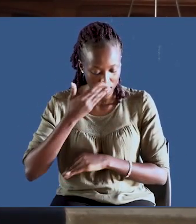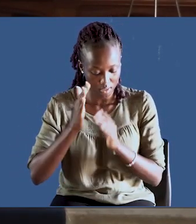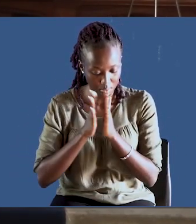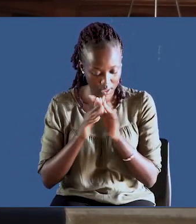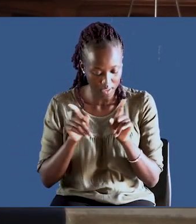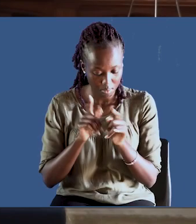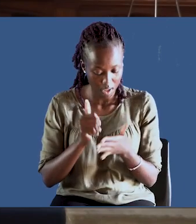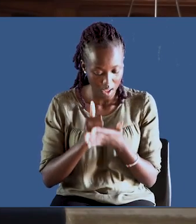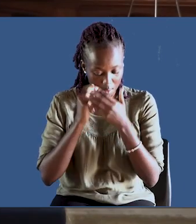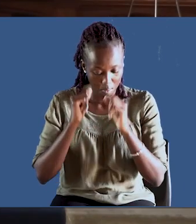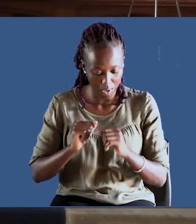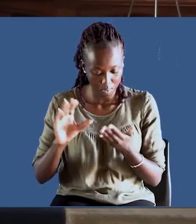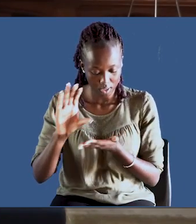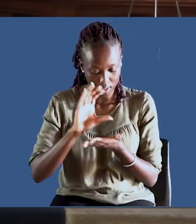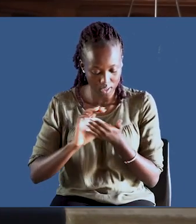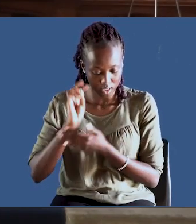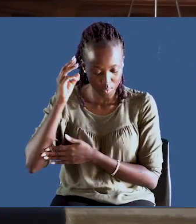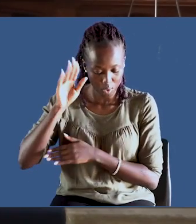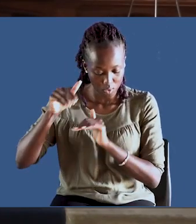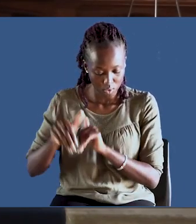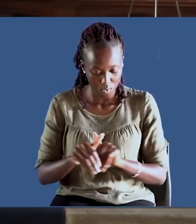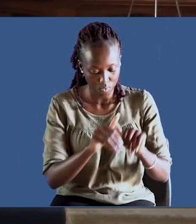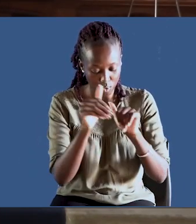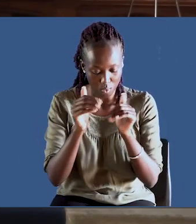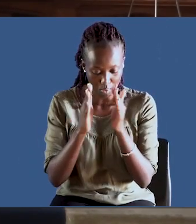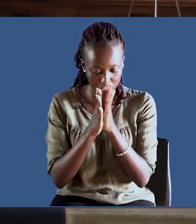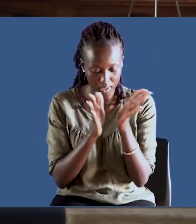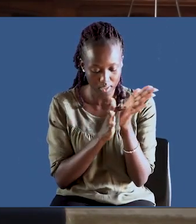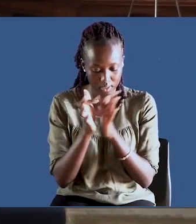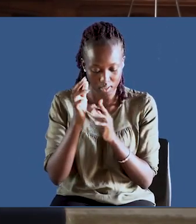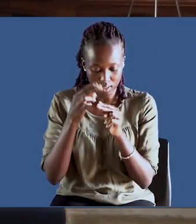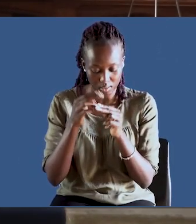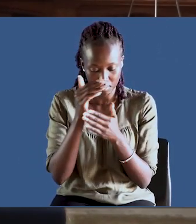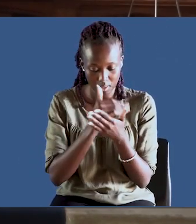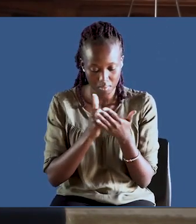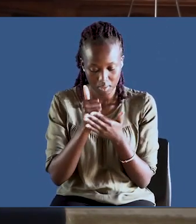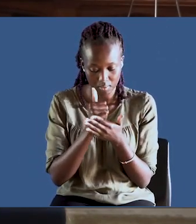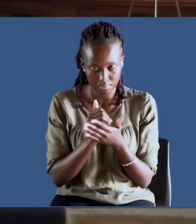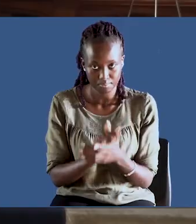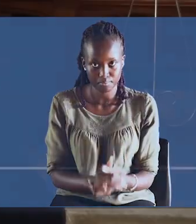center of your will. For this we pray in Jesus' name. Amen.